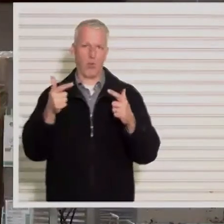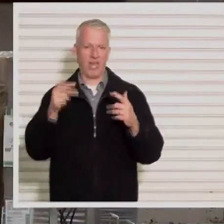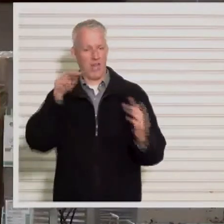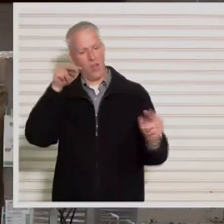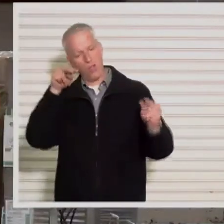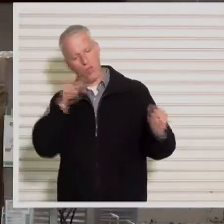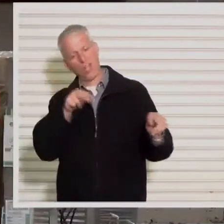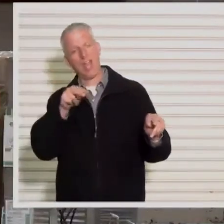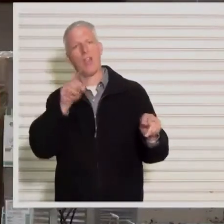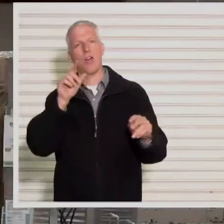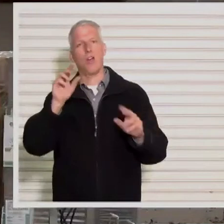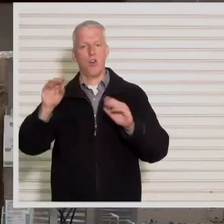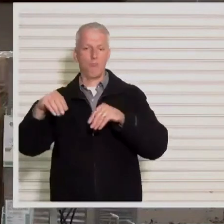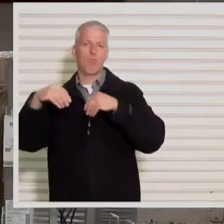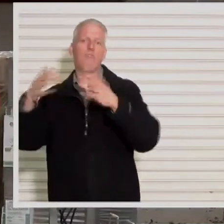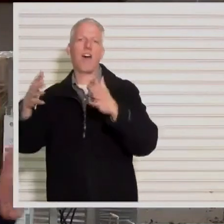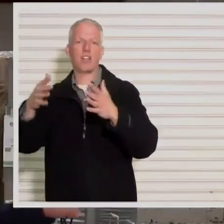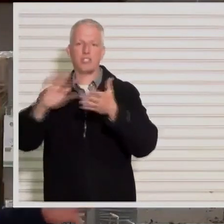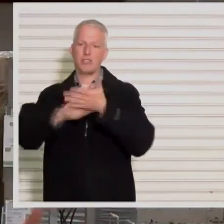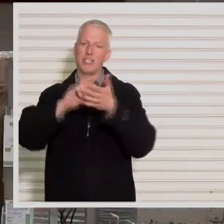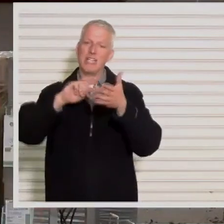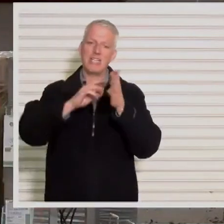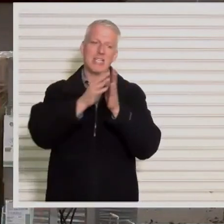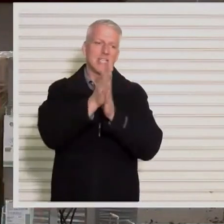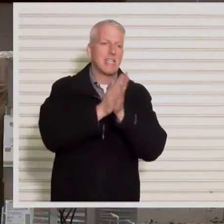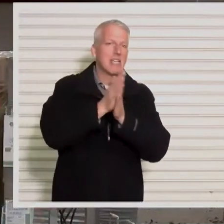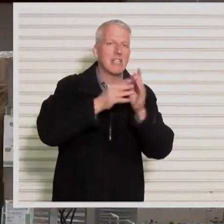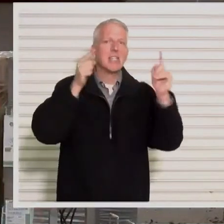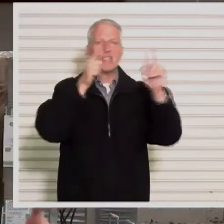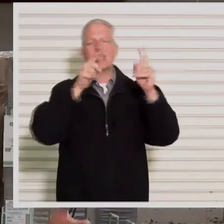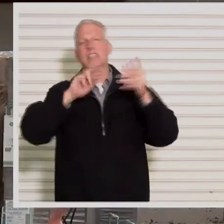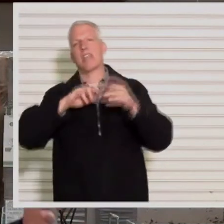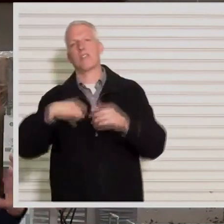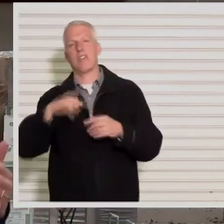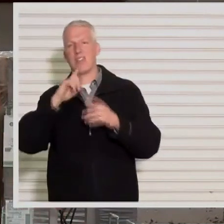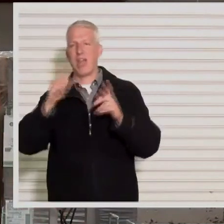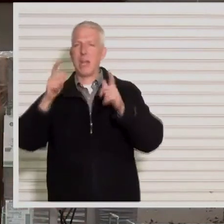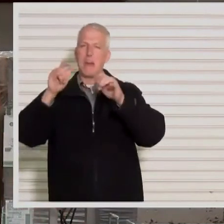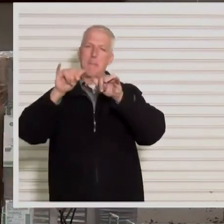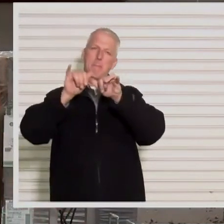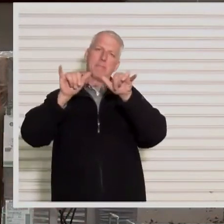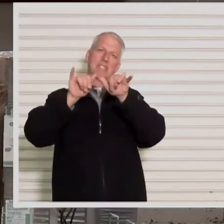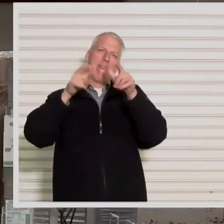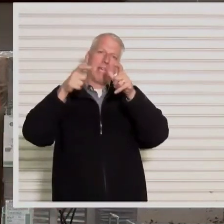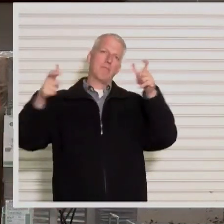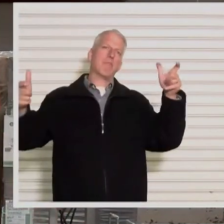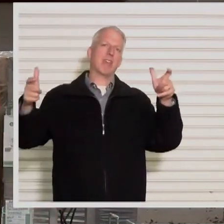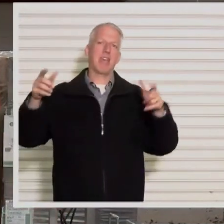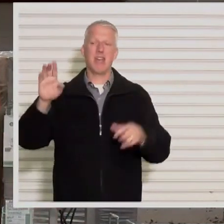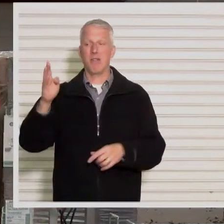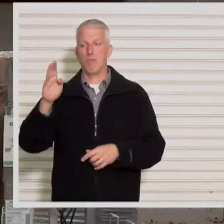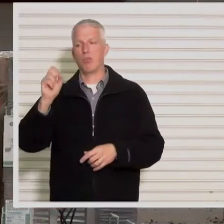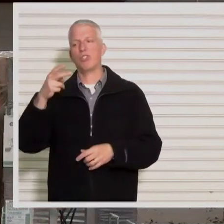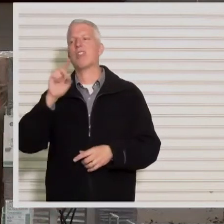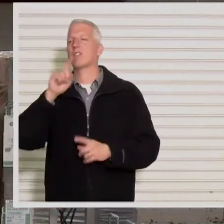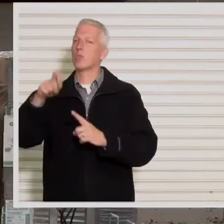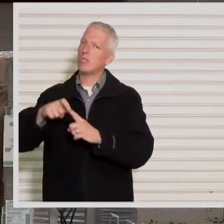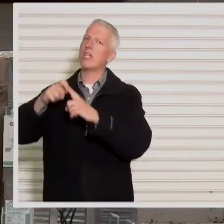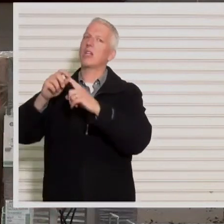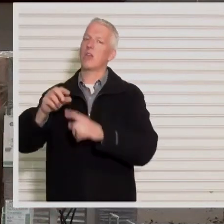at provider incentives and to look at that network at scale and scope. Blue Shield was uniquely qualified to do